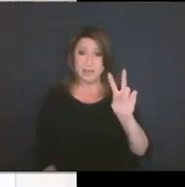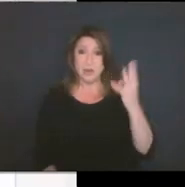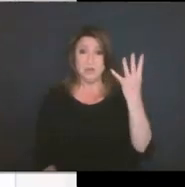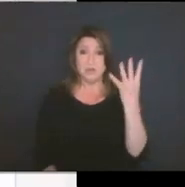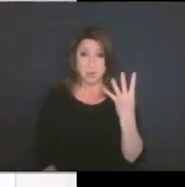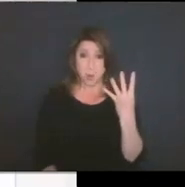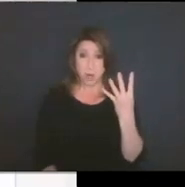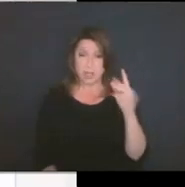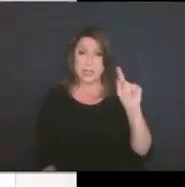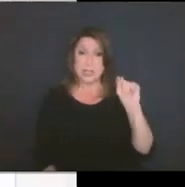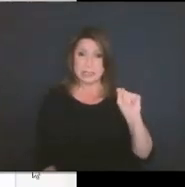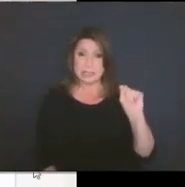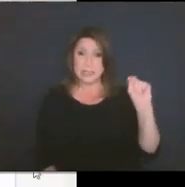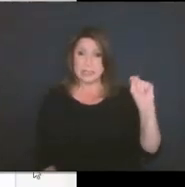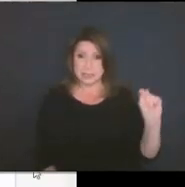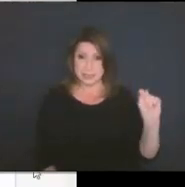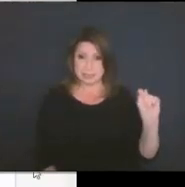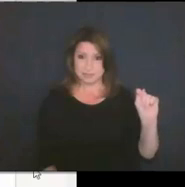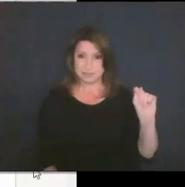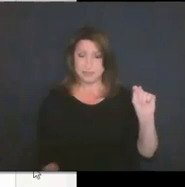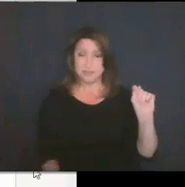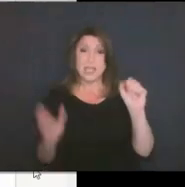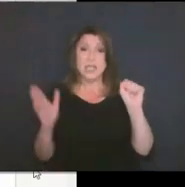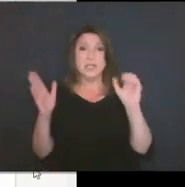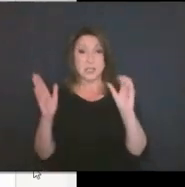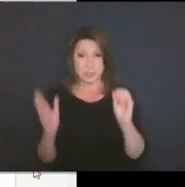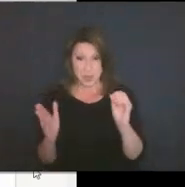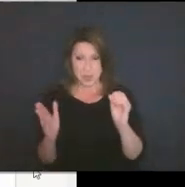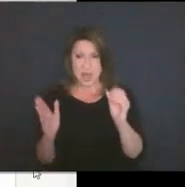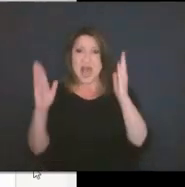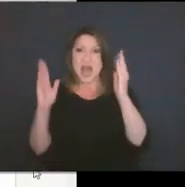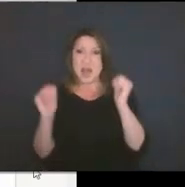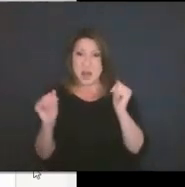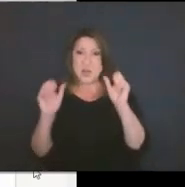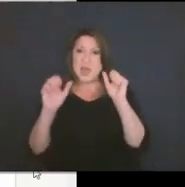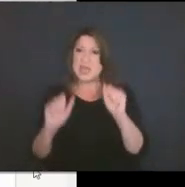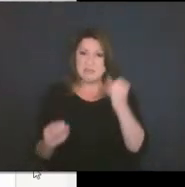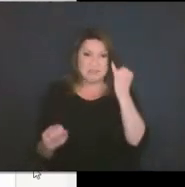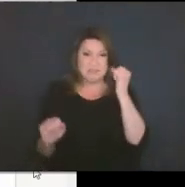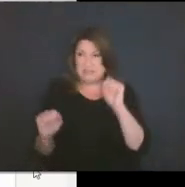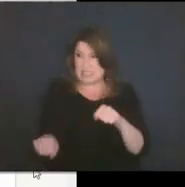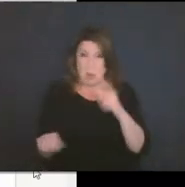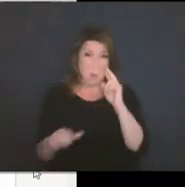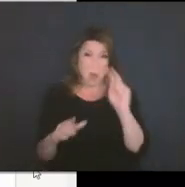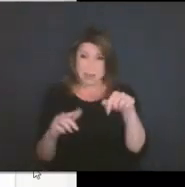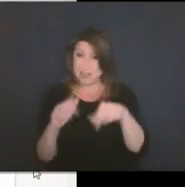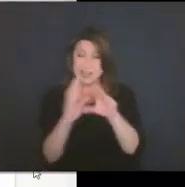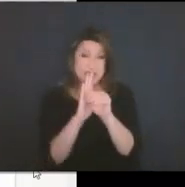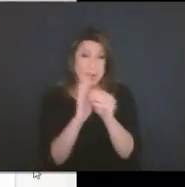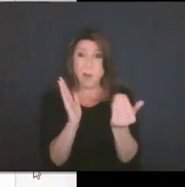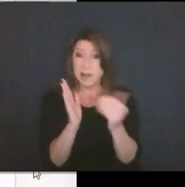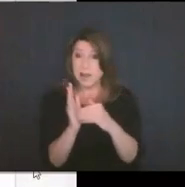8V4TT. So I hope that you can rewatch this video if you need to get that code